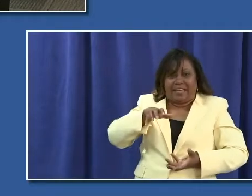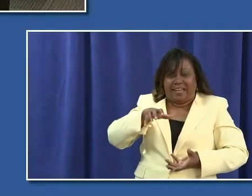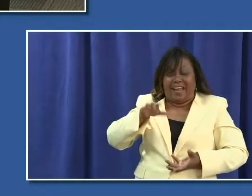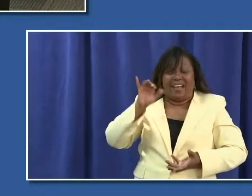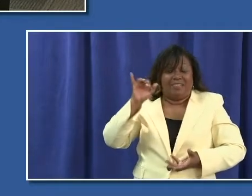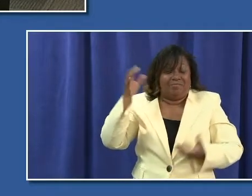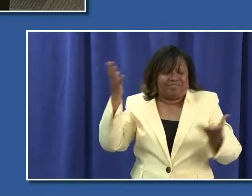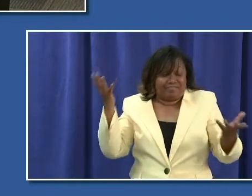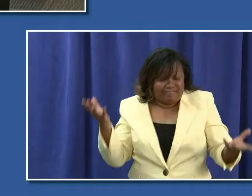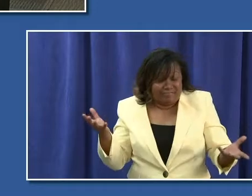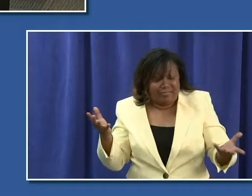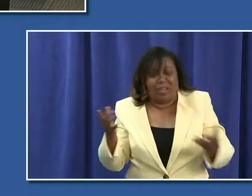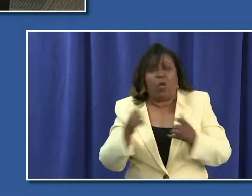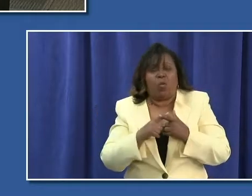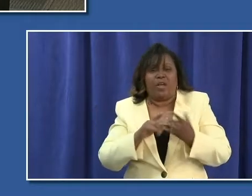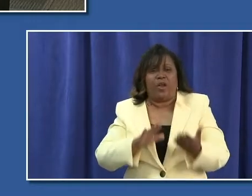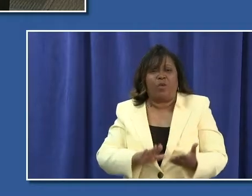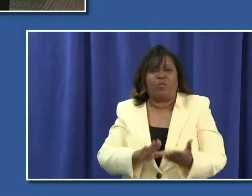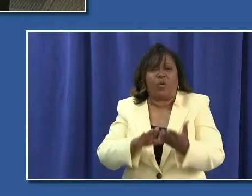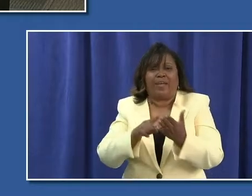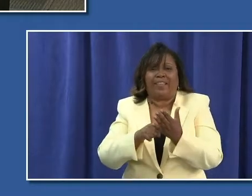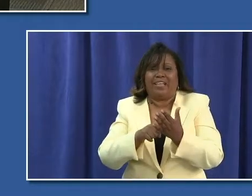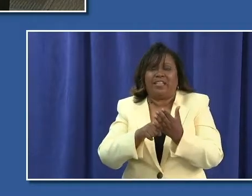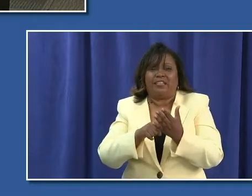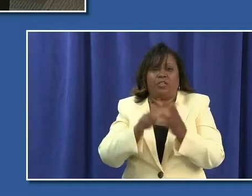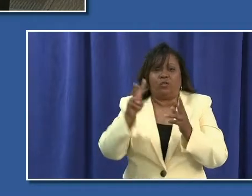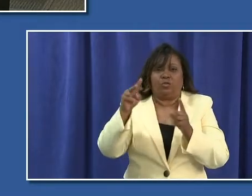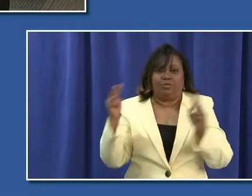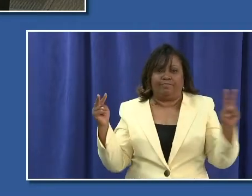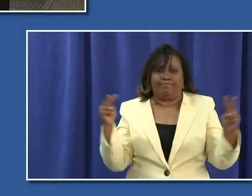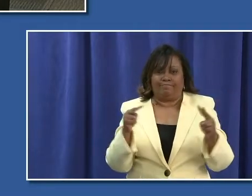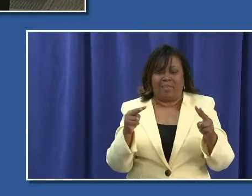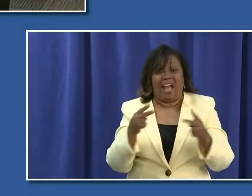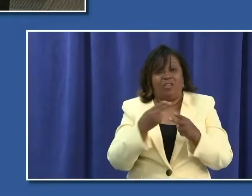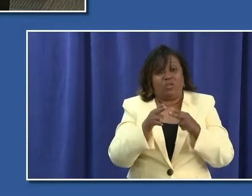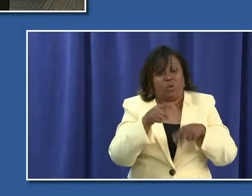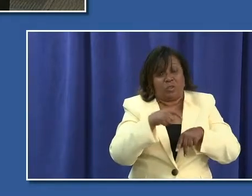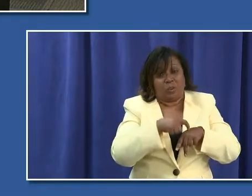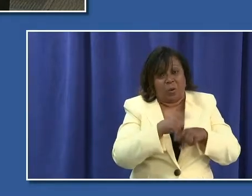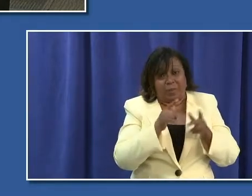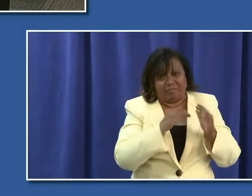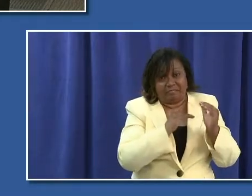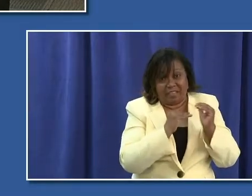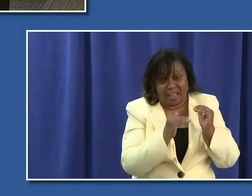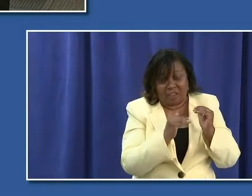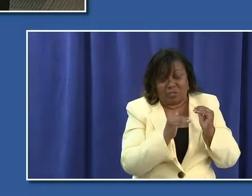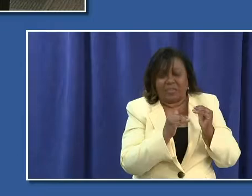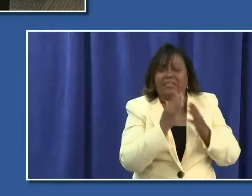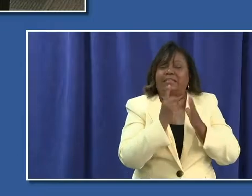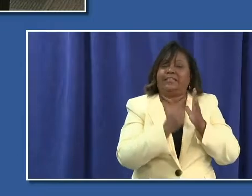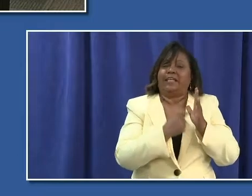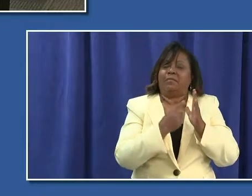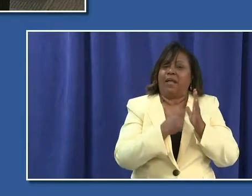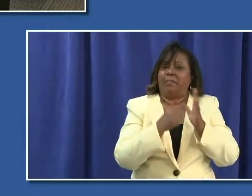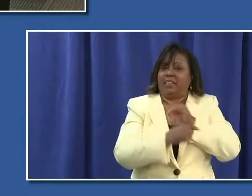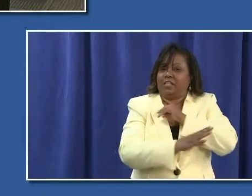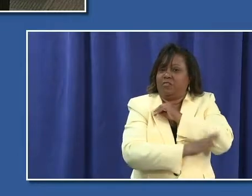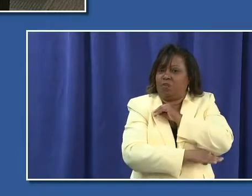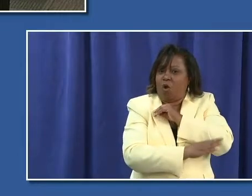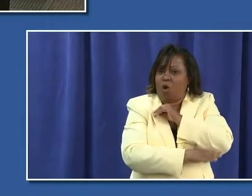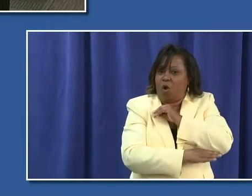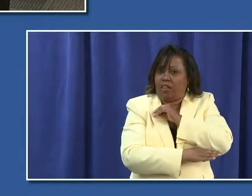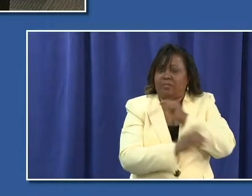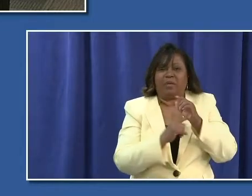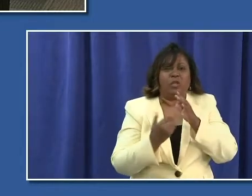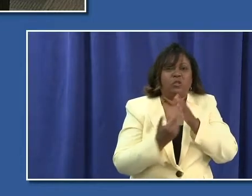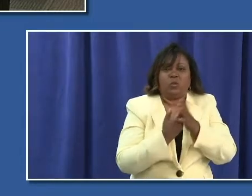That said, we're approaching this twofold, right? At the short-term level, sometime this fall, there'll